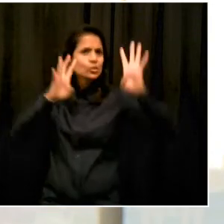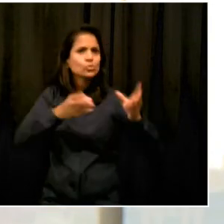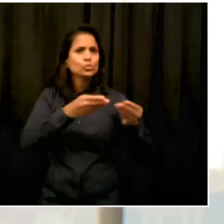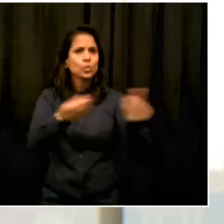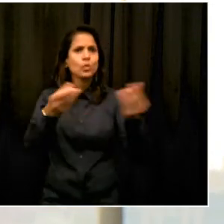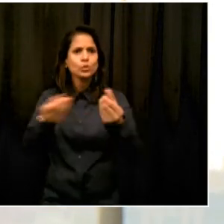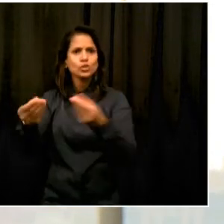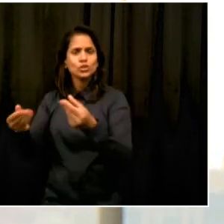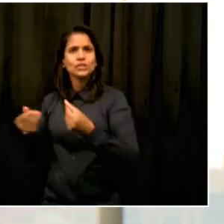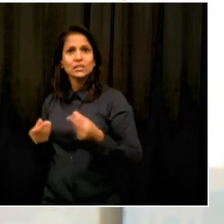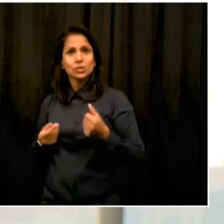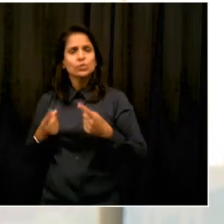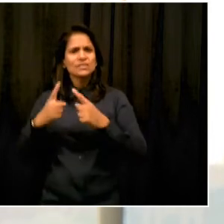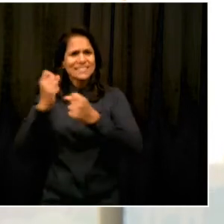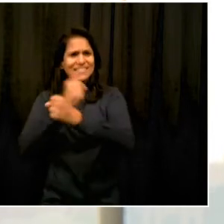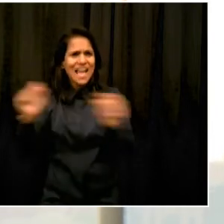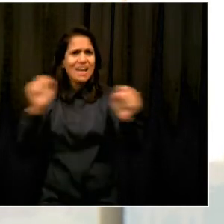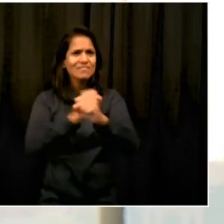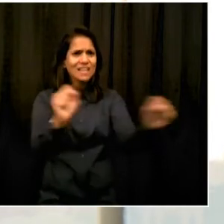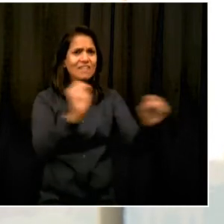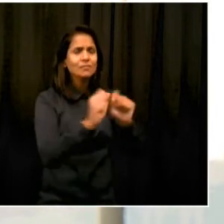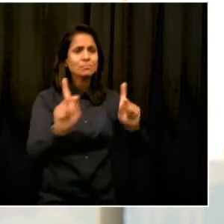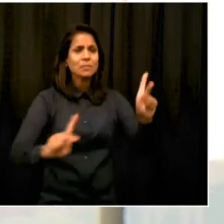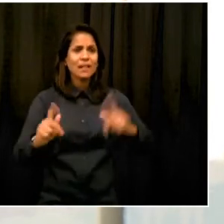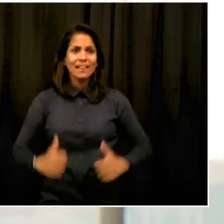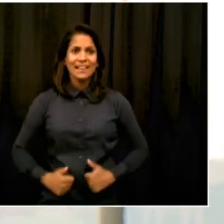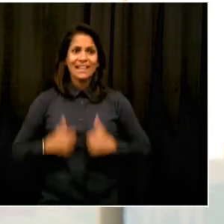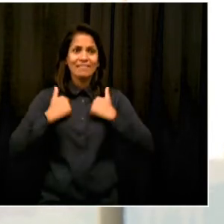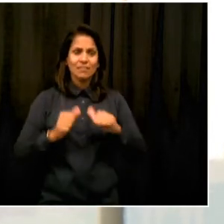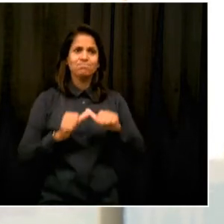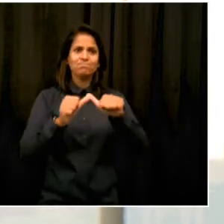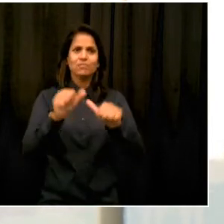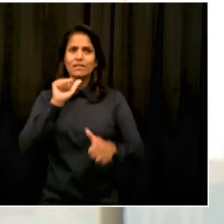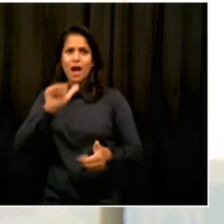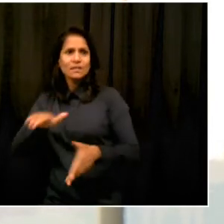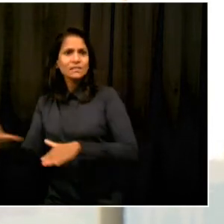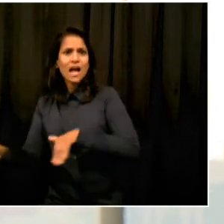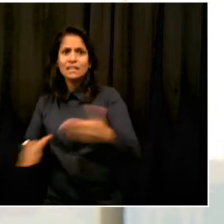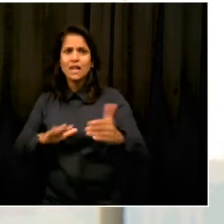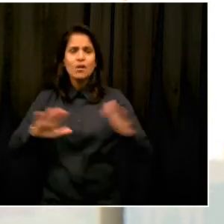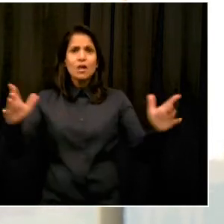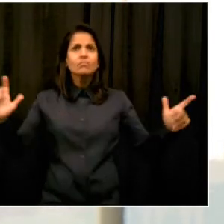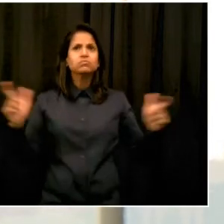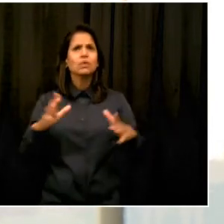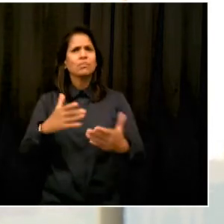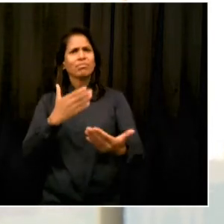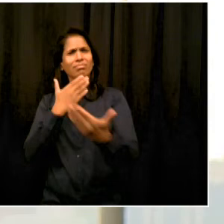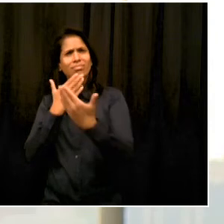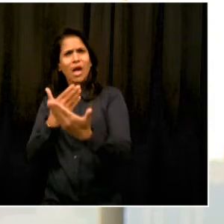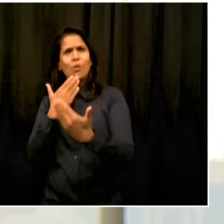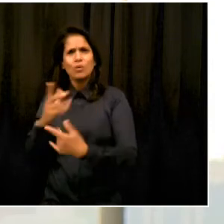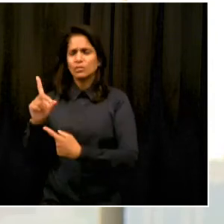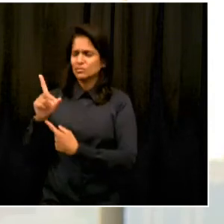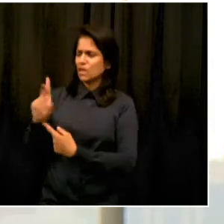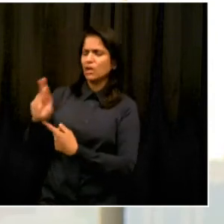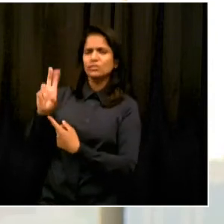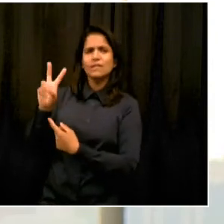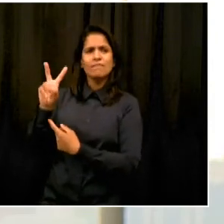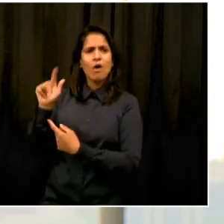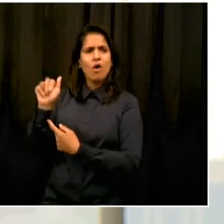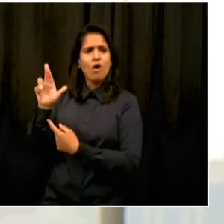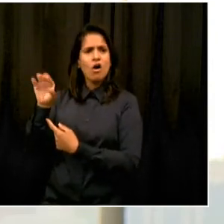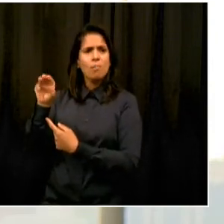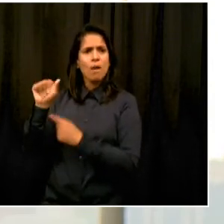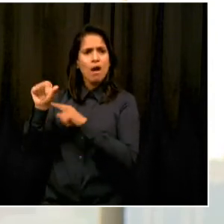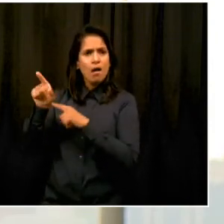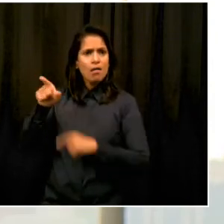having played such a crucial role in our fight against the coronavirus. I want to thank James Patchett and his whole team